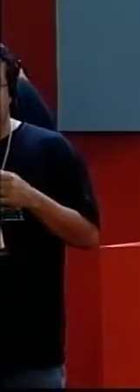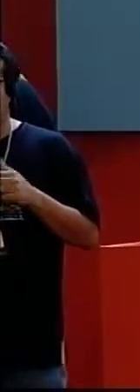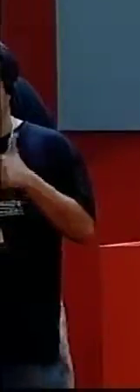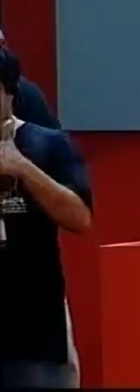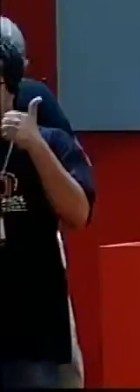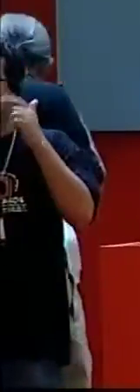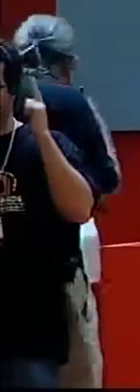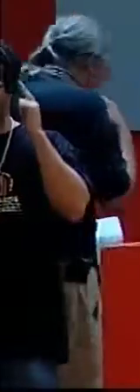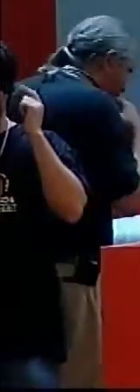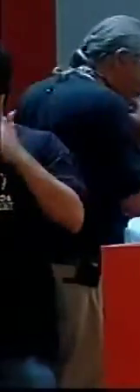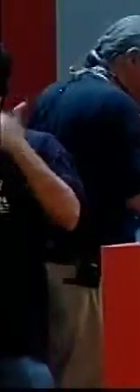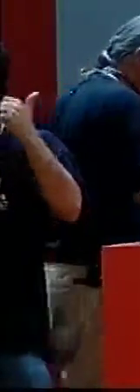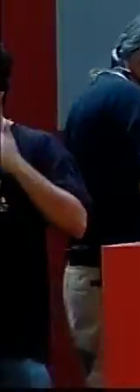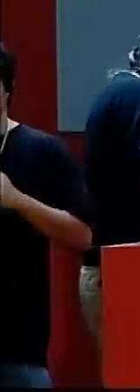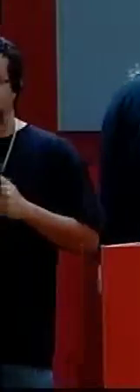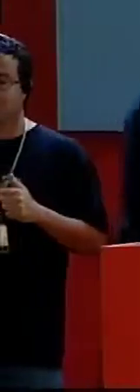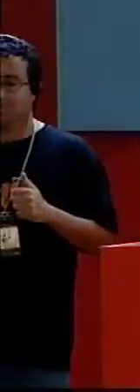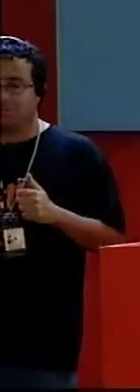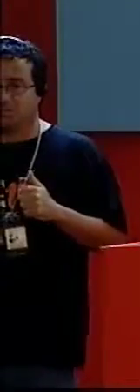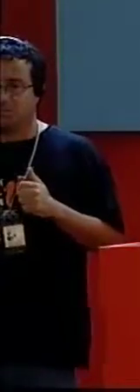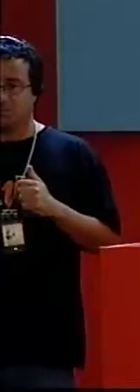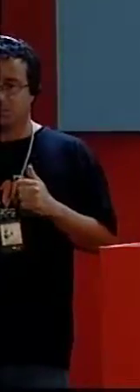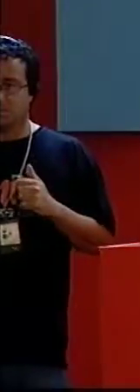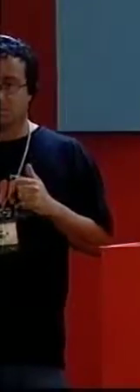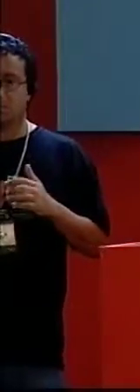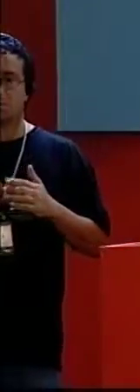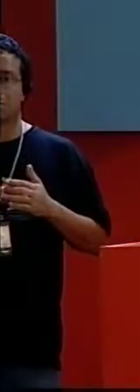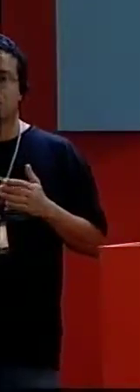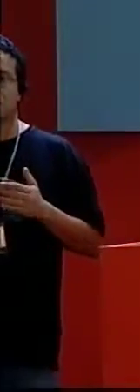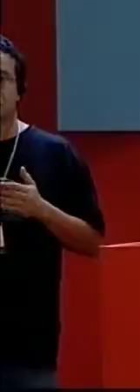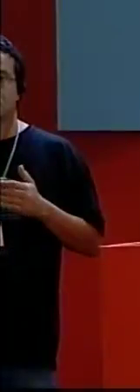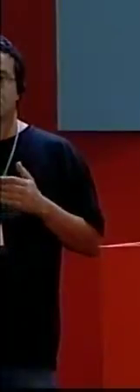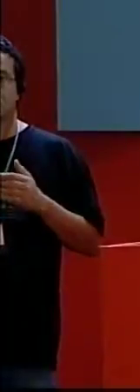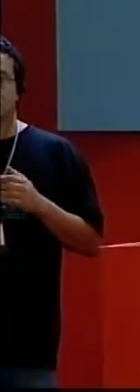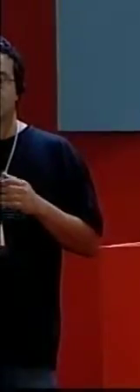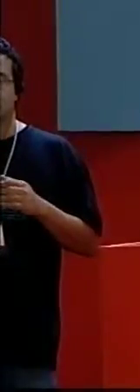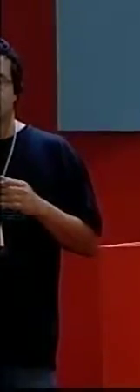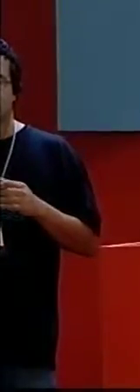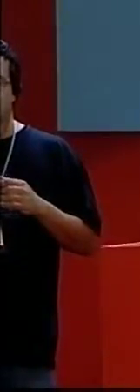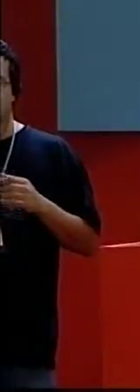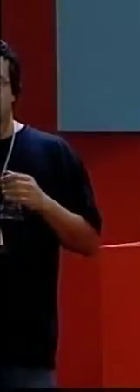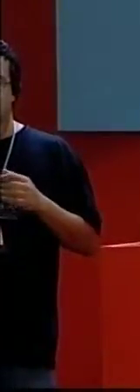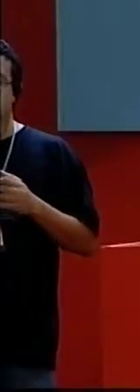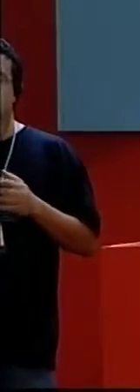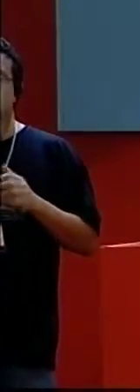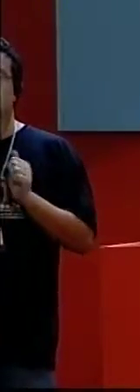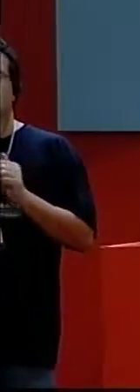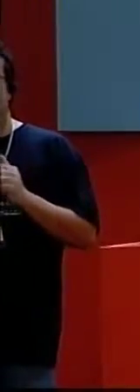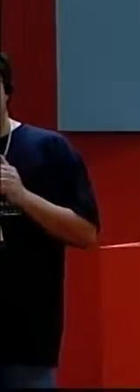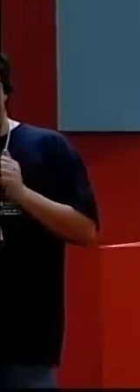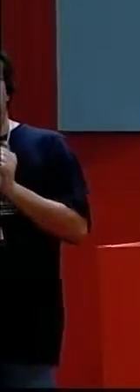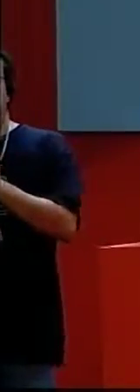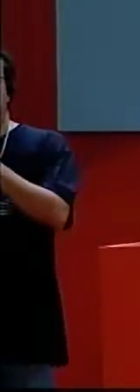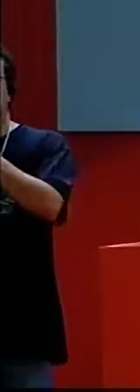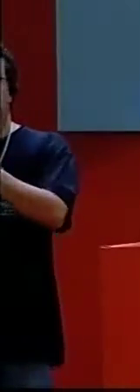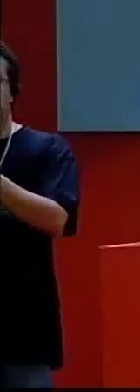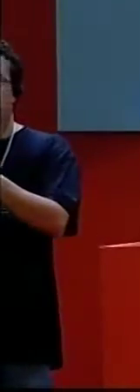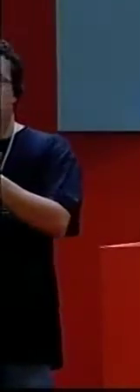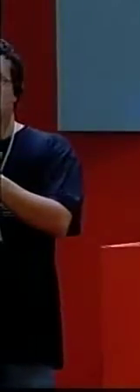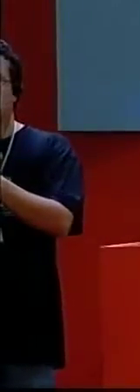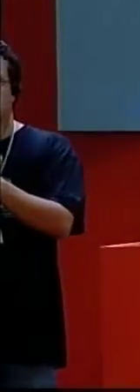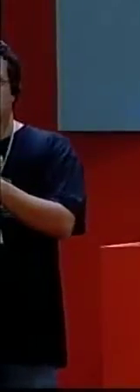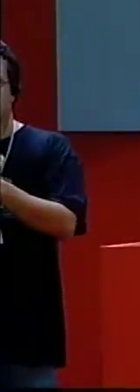future. And I think that we have to think together, but we also have to act